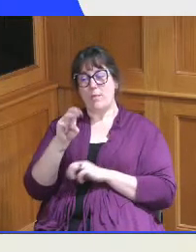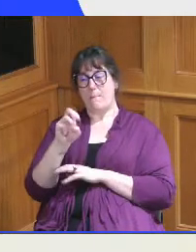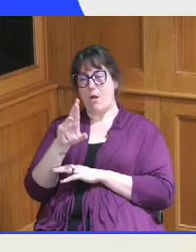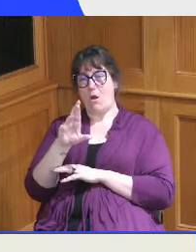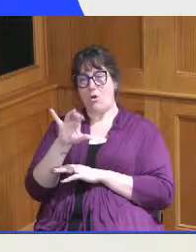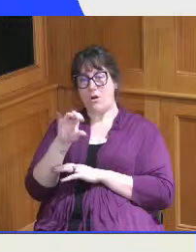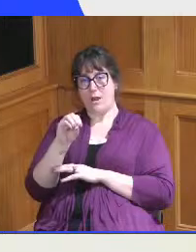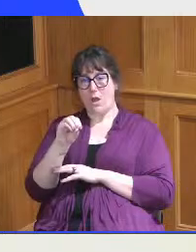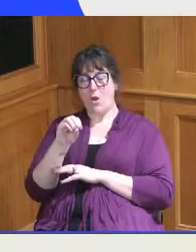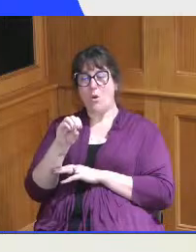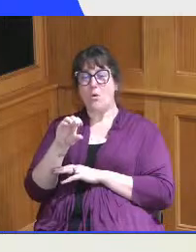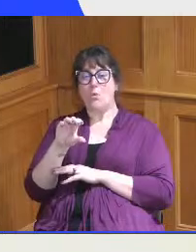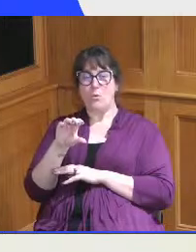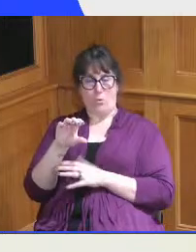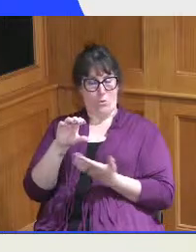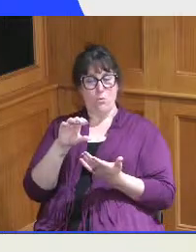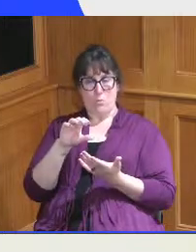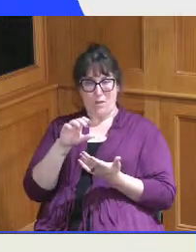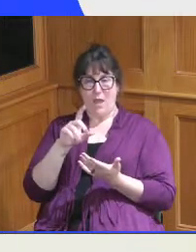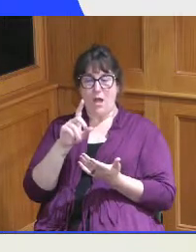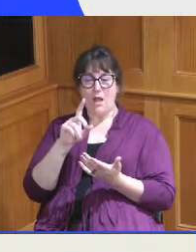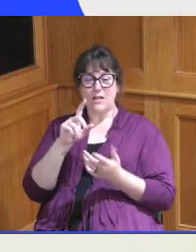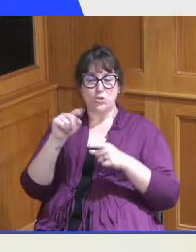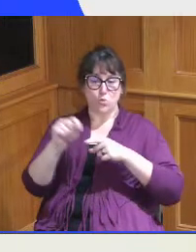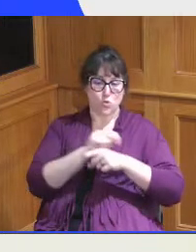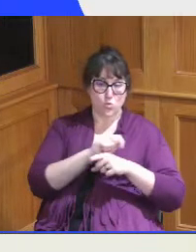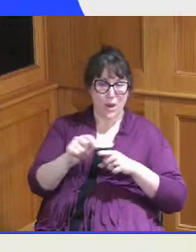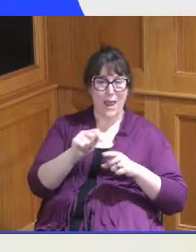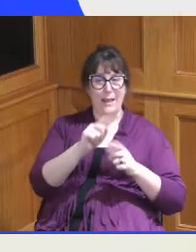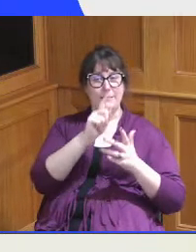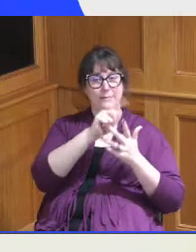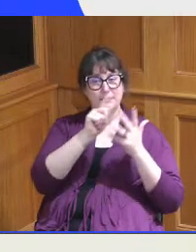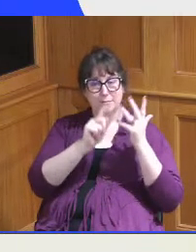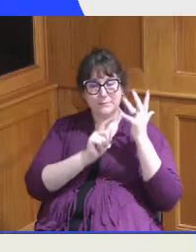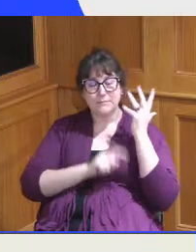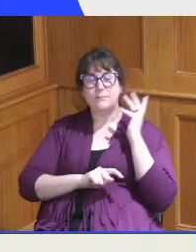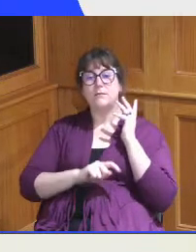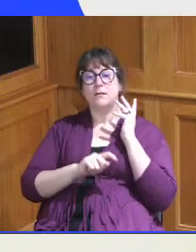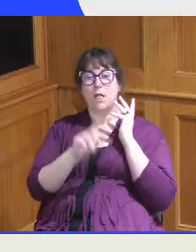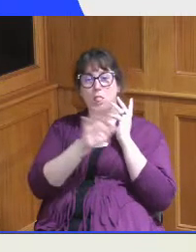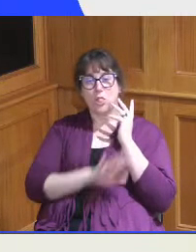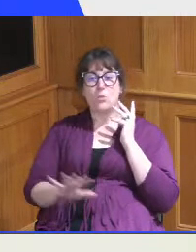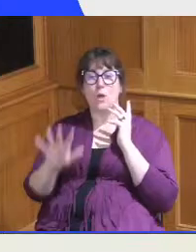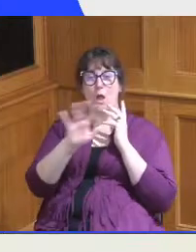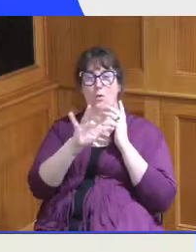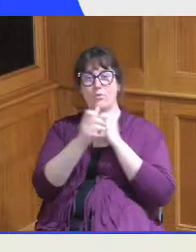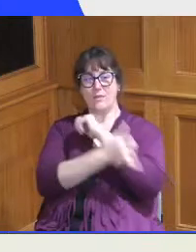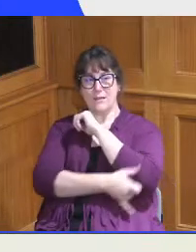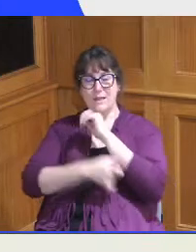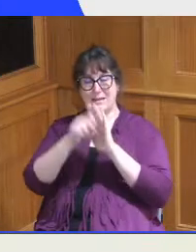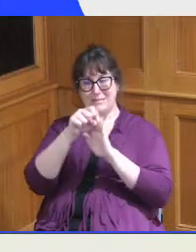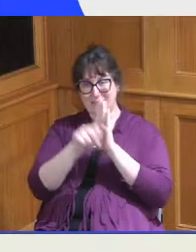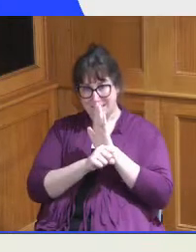be used to train educators, caseworkers, social workers throughout the